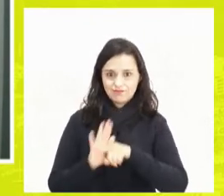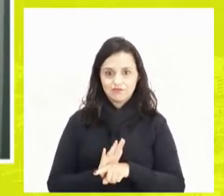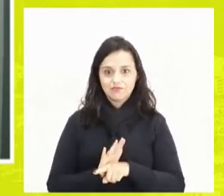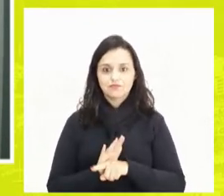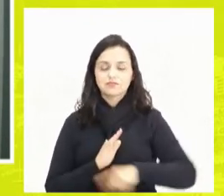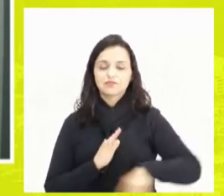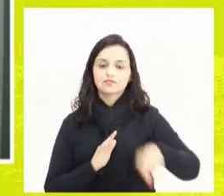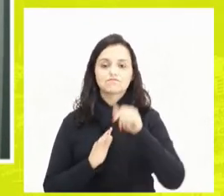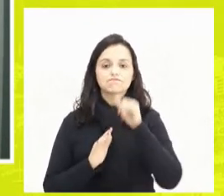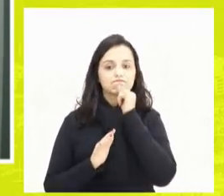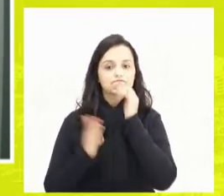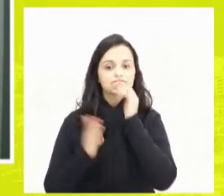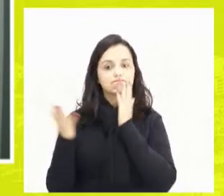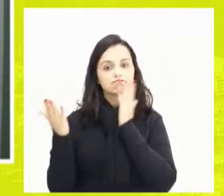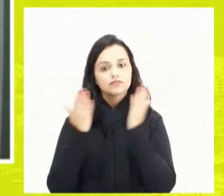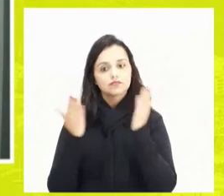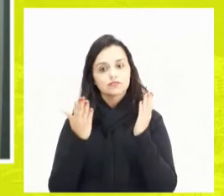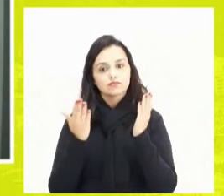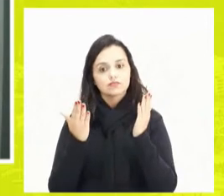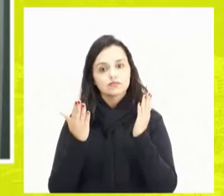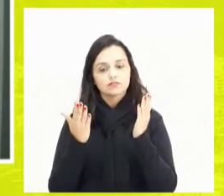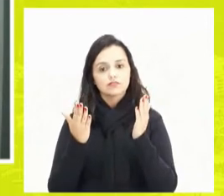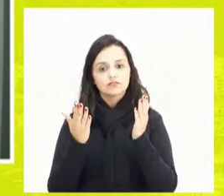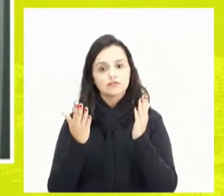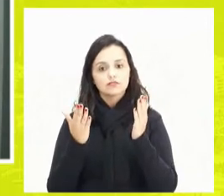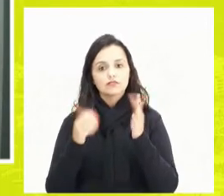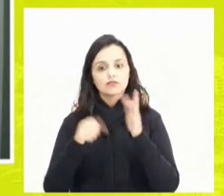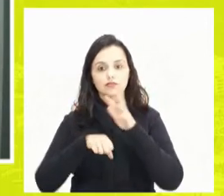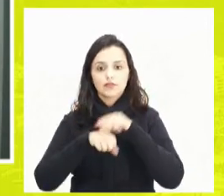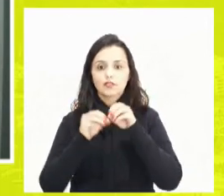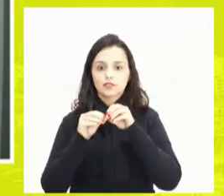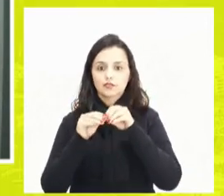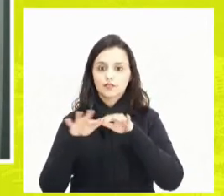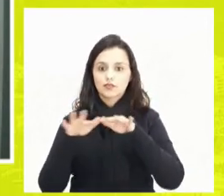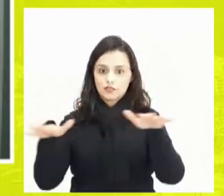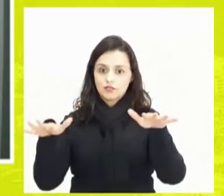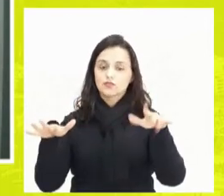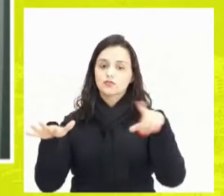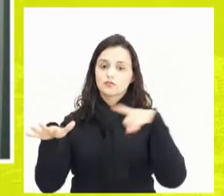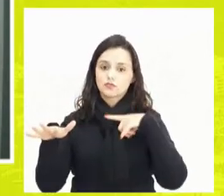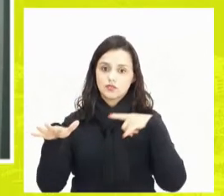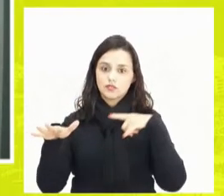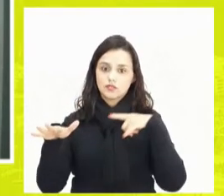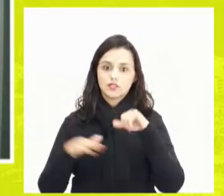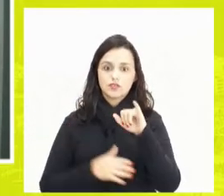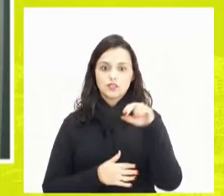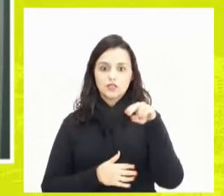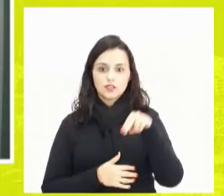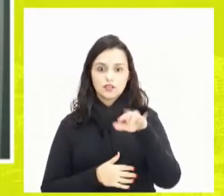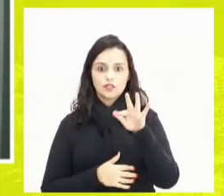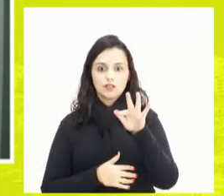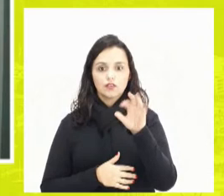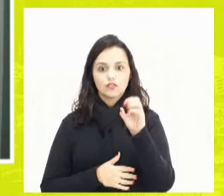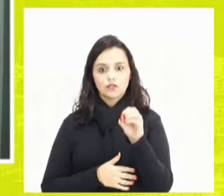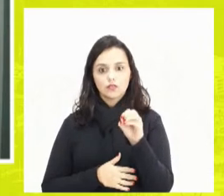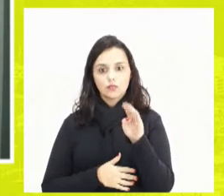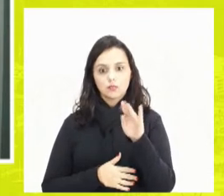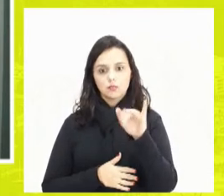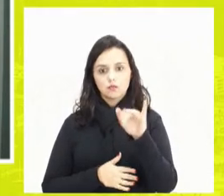so making this parallel because we with the pandemic we created a term infomania